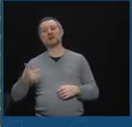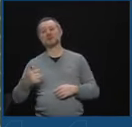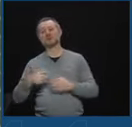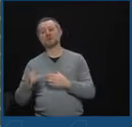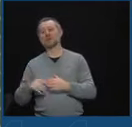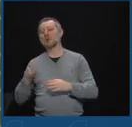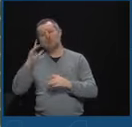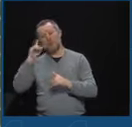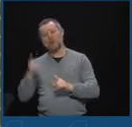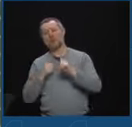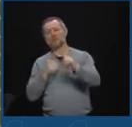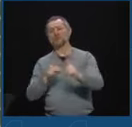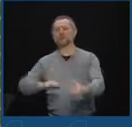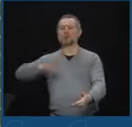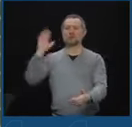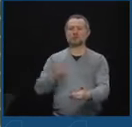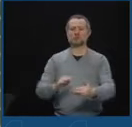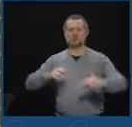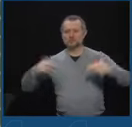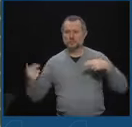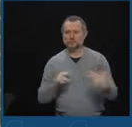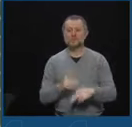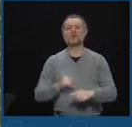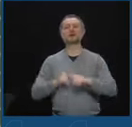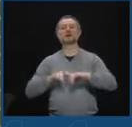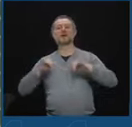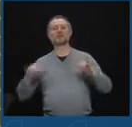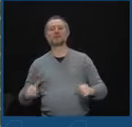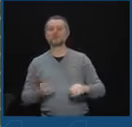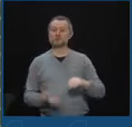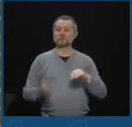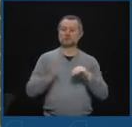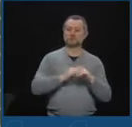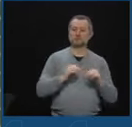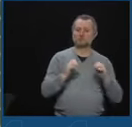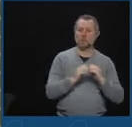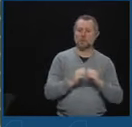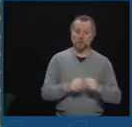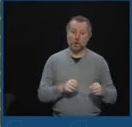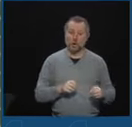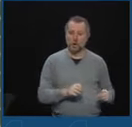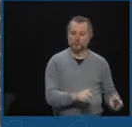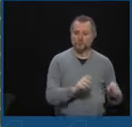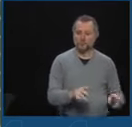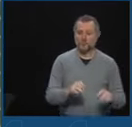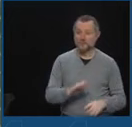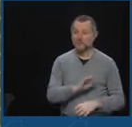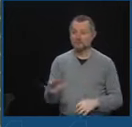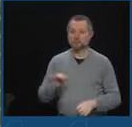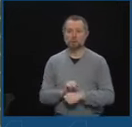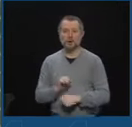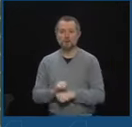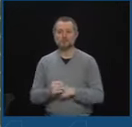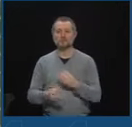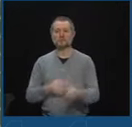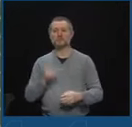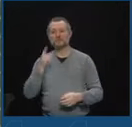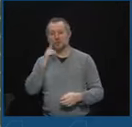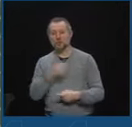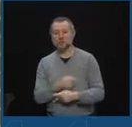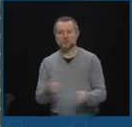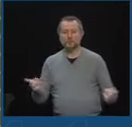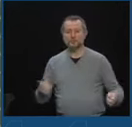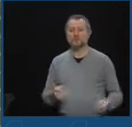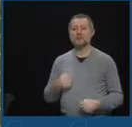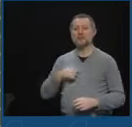not only aims to reduce shootings, but to increase opportunity. And that's a big part of your job, right? To increase opportunities for yourself, because we're going to guide